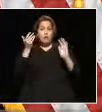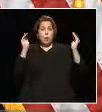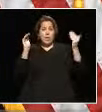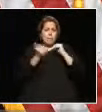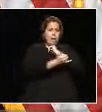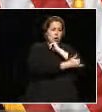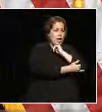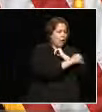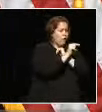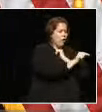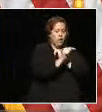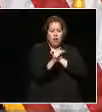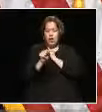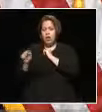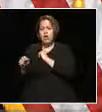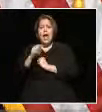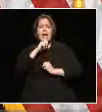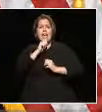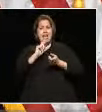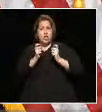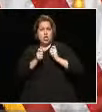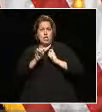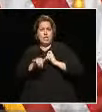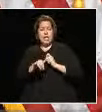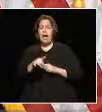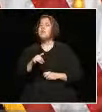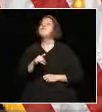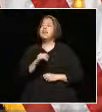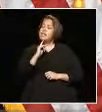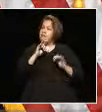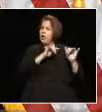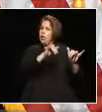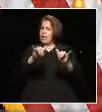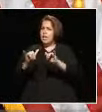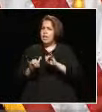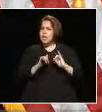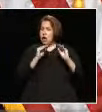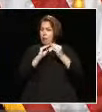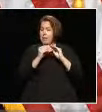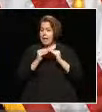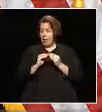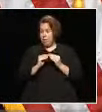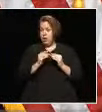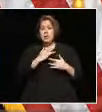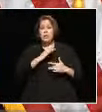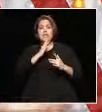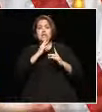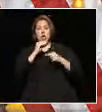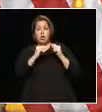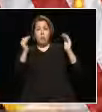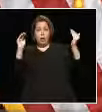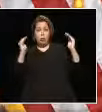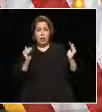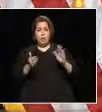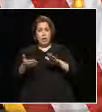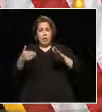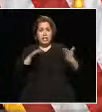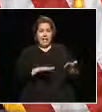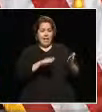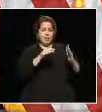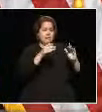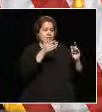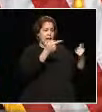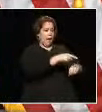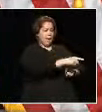county to county, an age-adjusted death rate is a very common statistic that is, usually talked about when we're comparing deaths in one place to